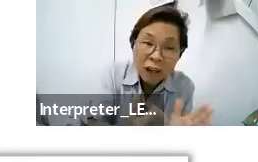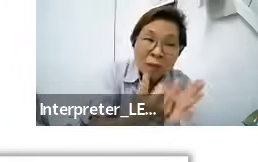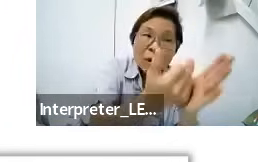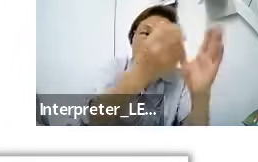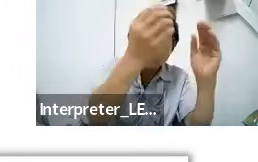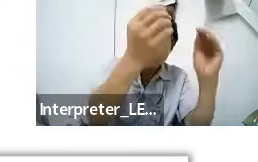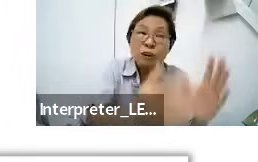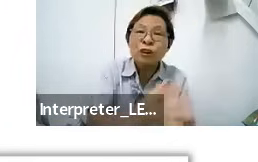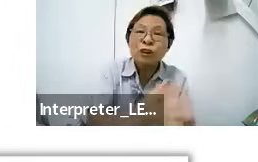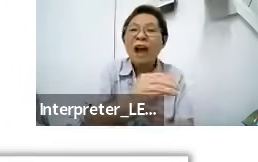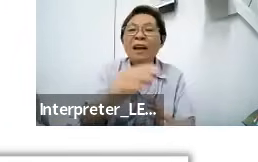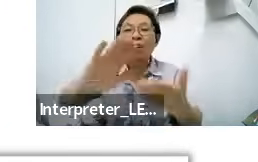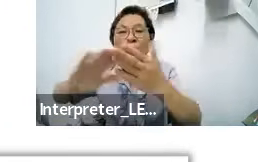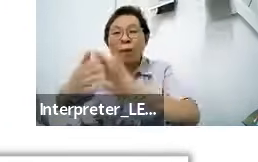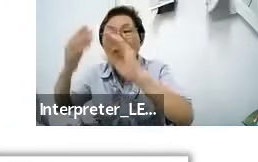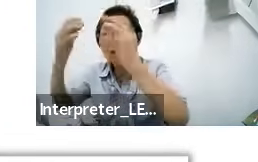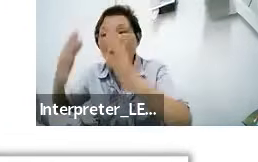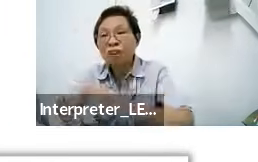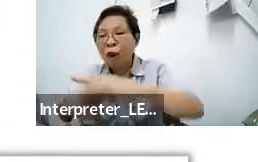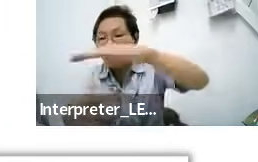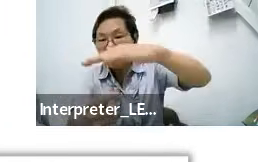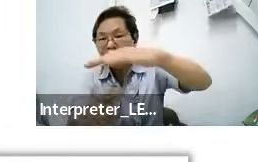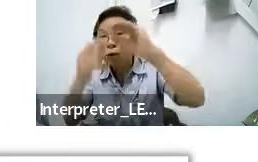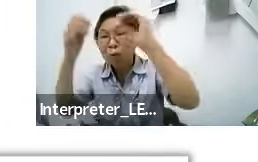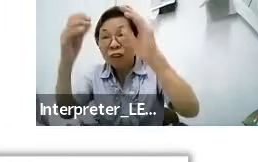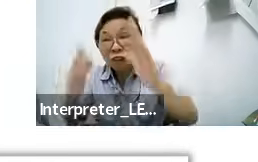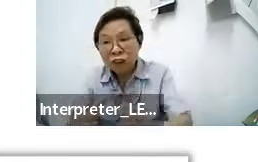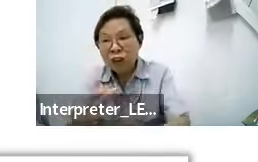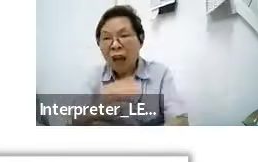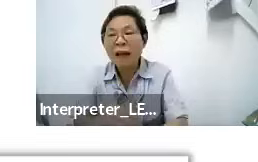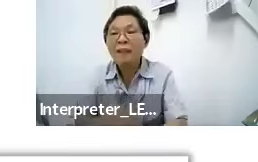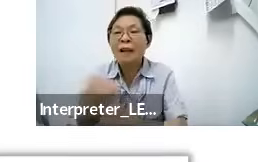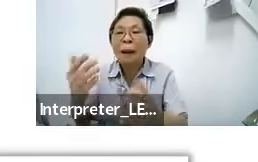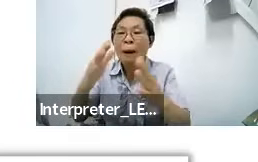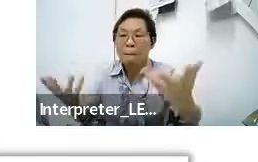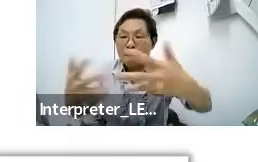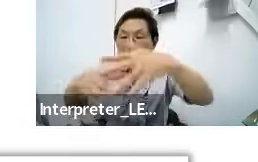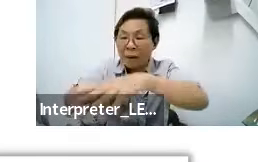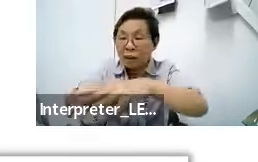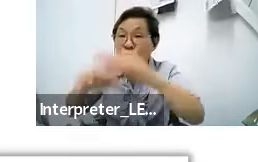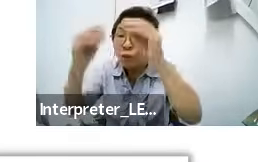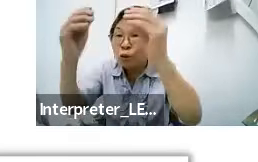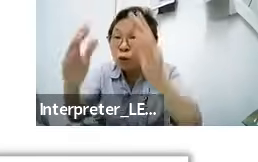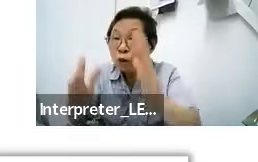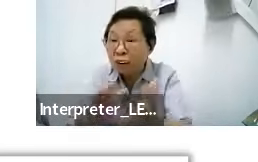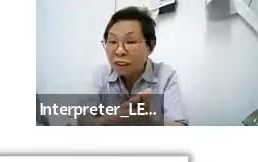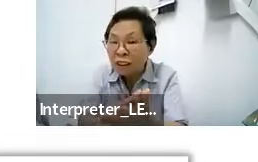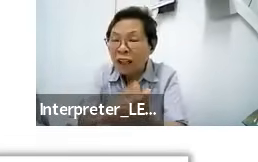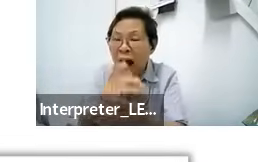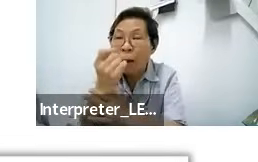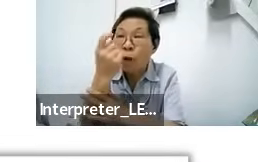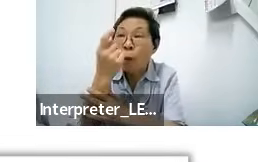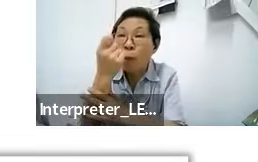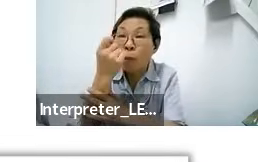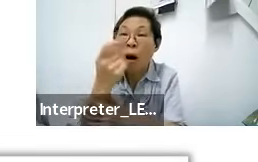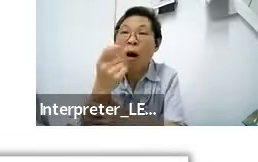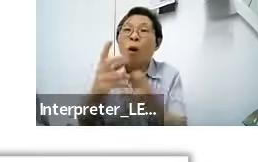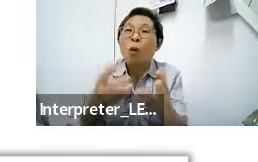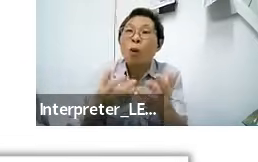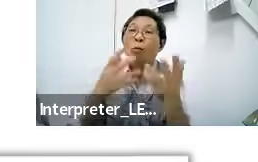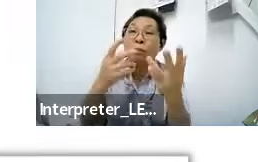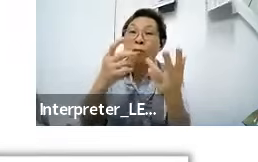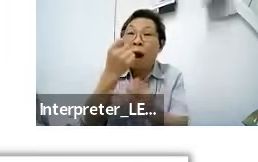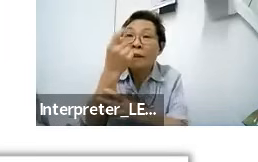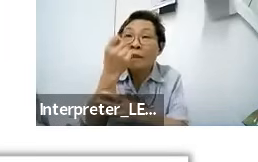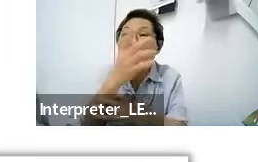community teachers, preschool teachers, and the mainstream teachers to understand techniques and ways to support children